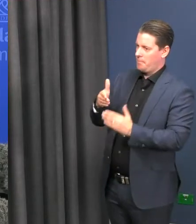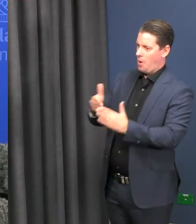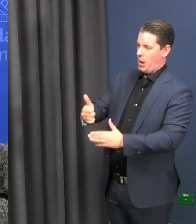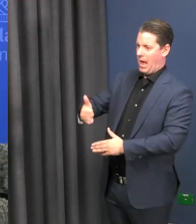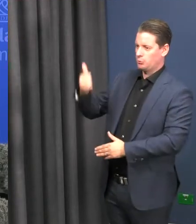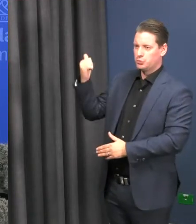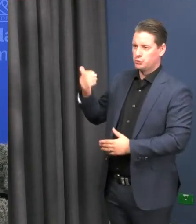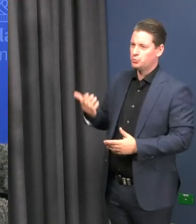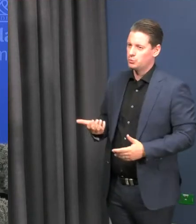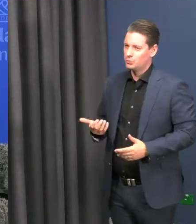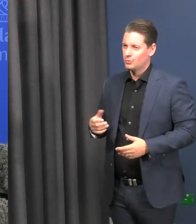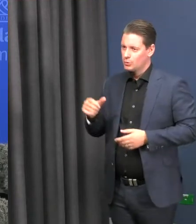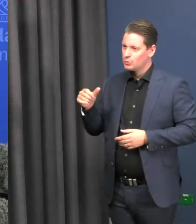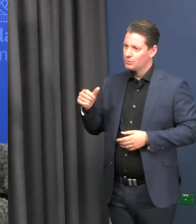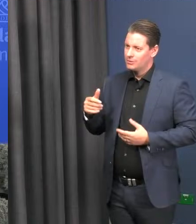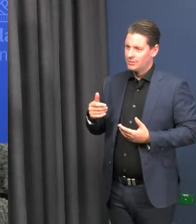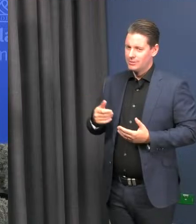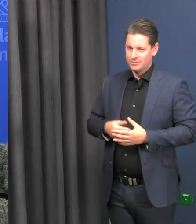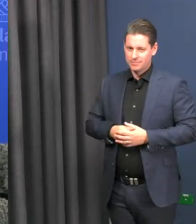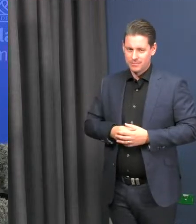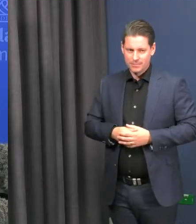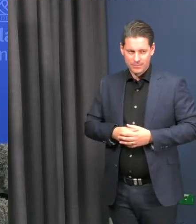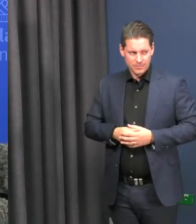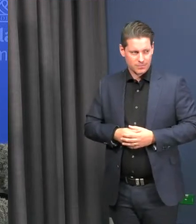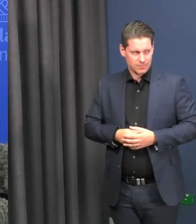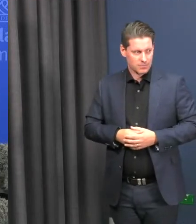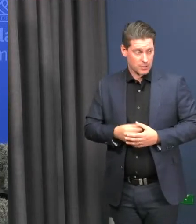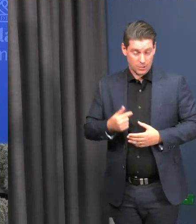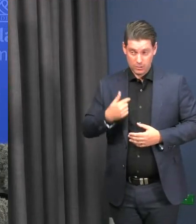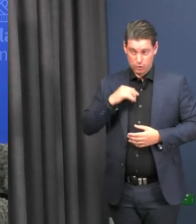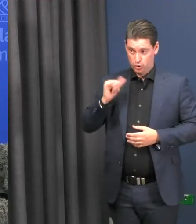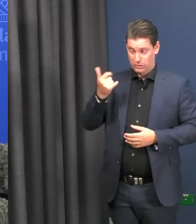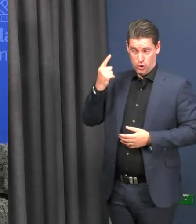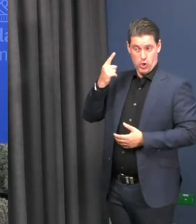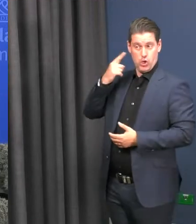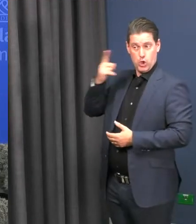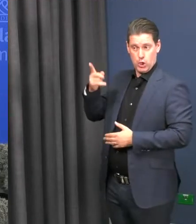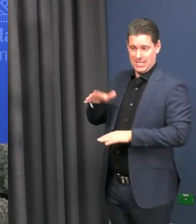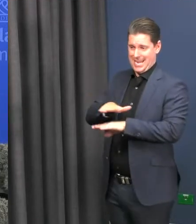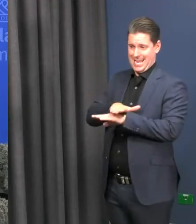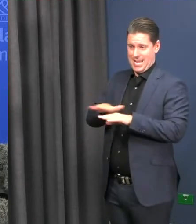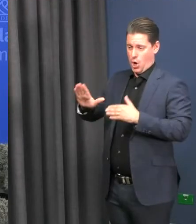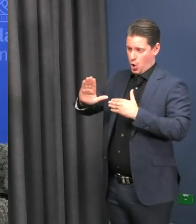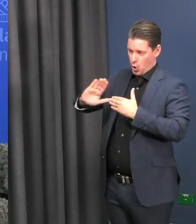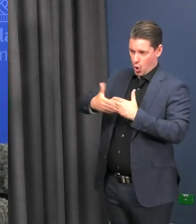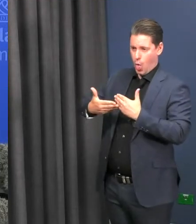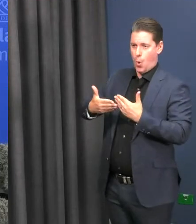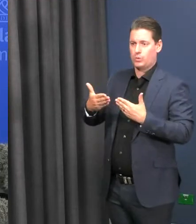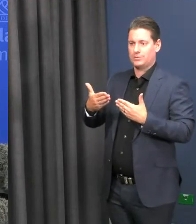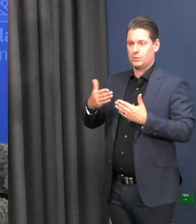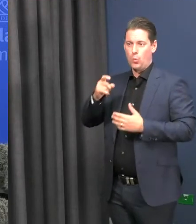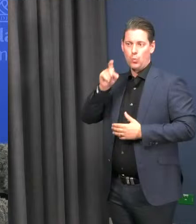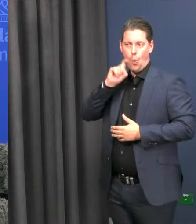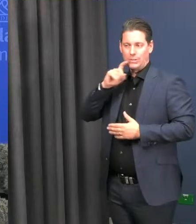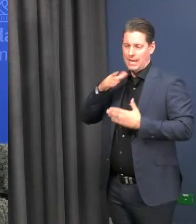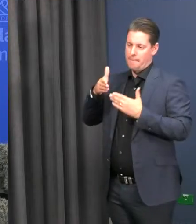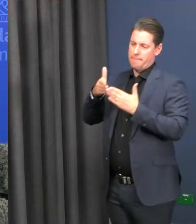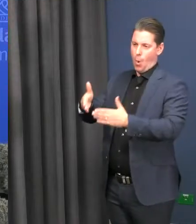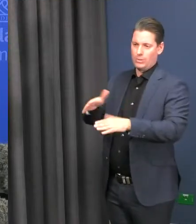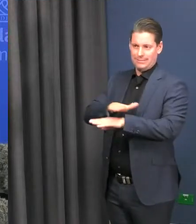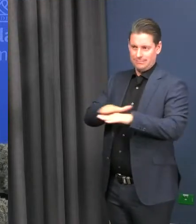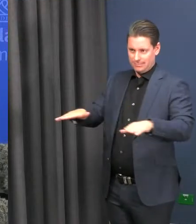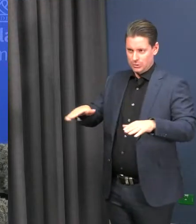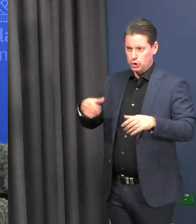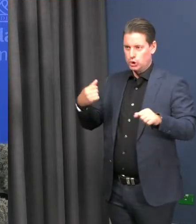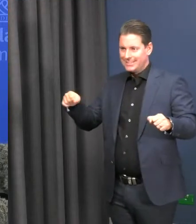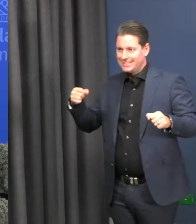protect your family. So this information has only just come to hand, and my message to people is please heed it. It's being put in place for